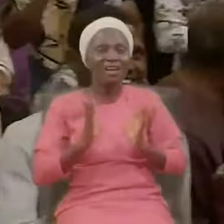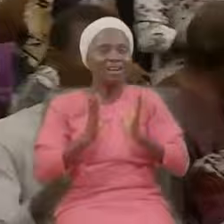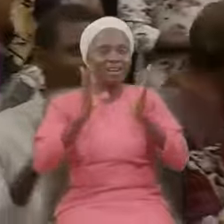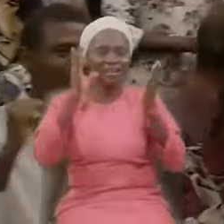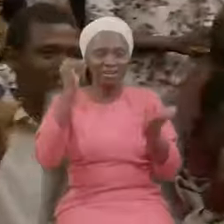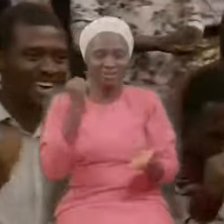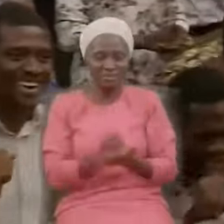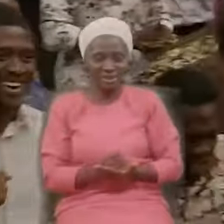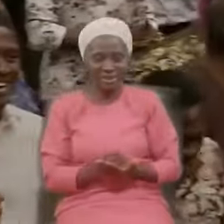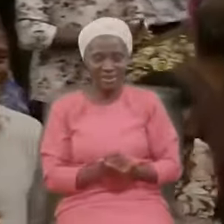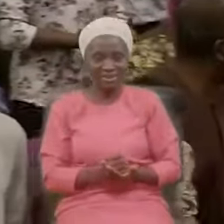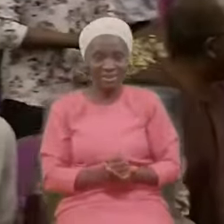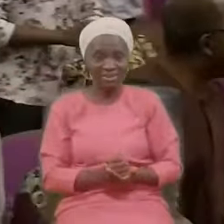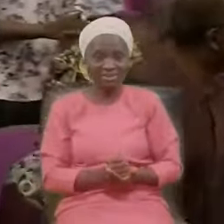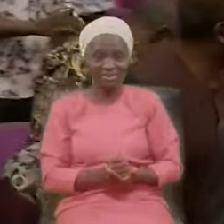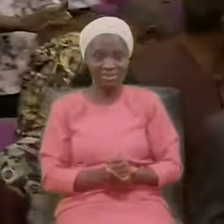amen.